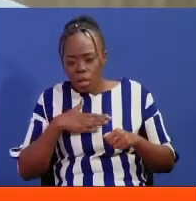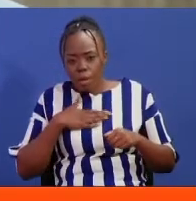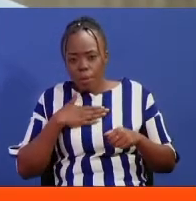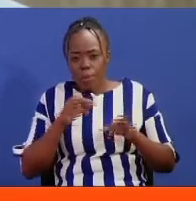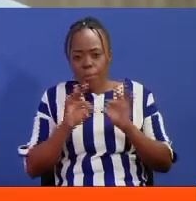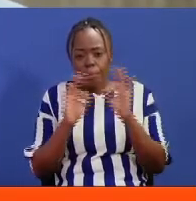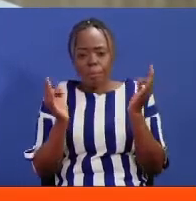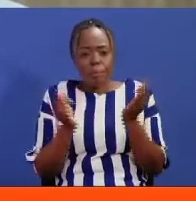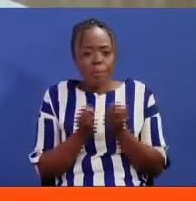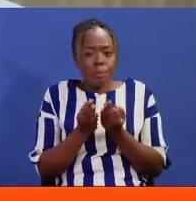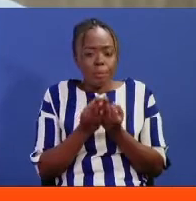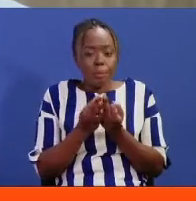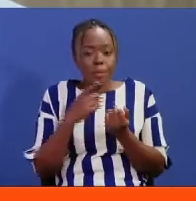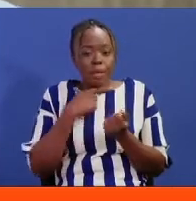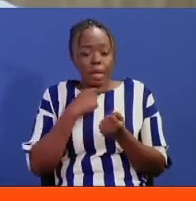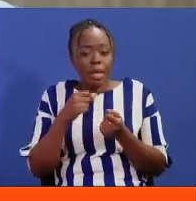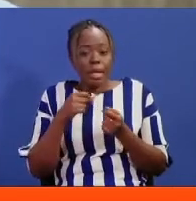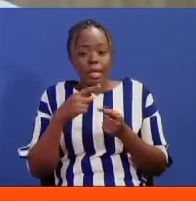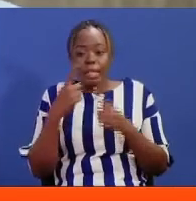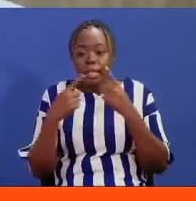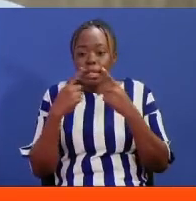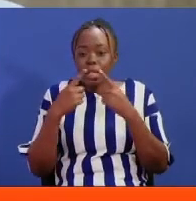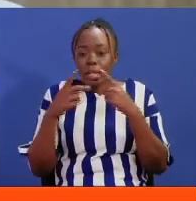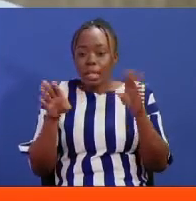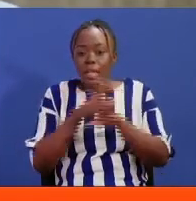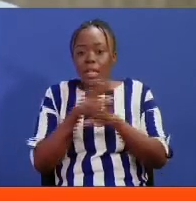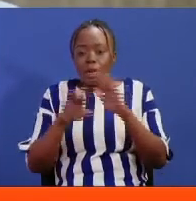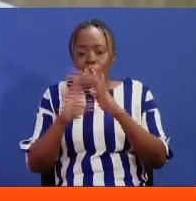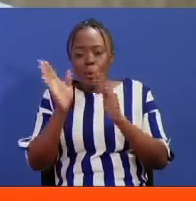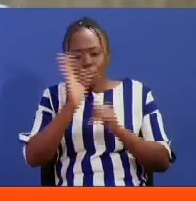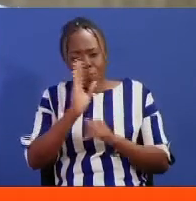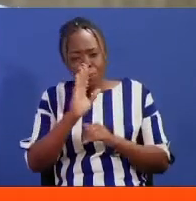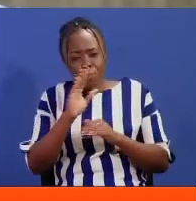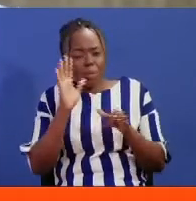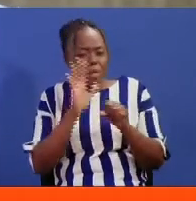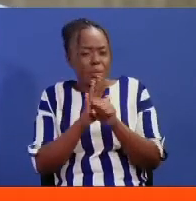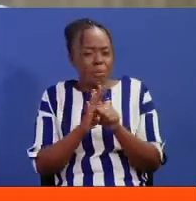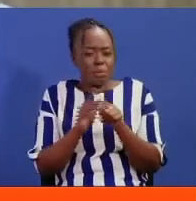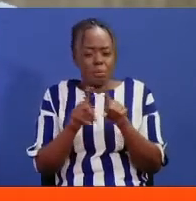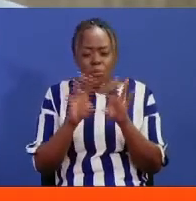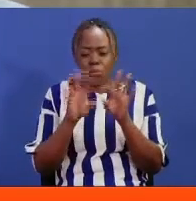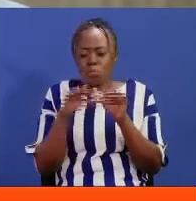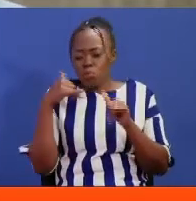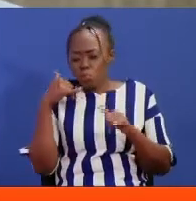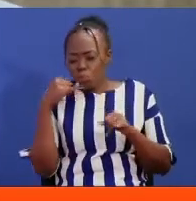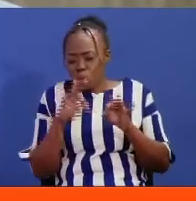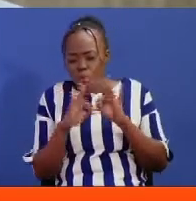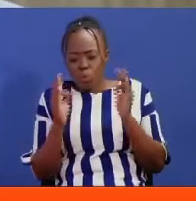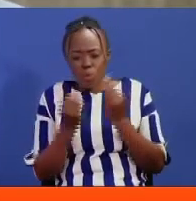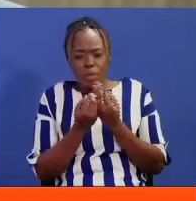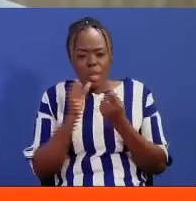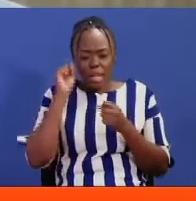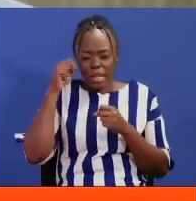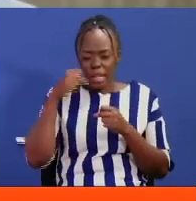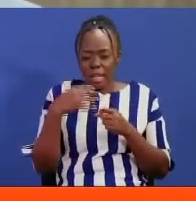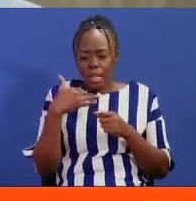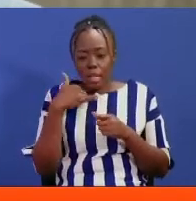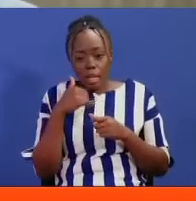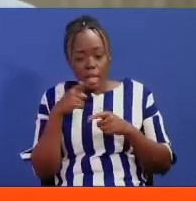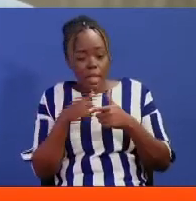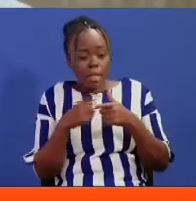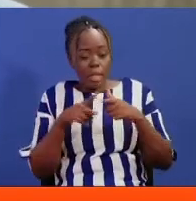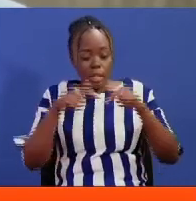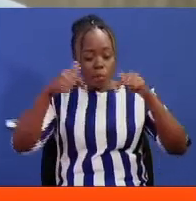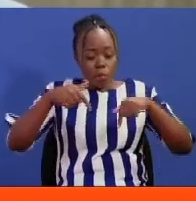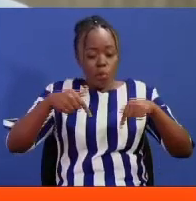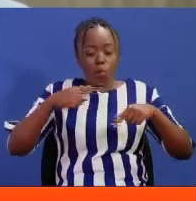I was like telling everyone goodbye because it was too much. I called my family, put them on a loudspeaker, and then immediately I